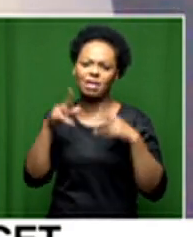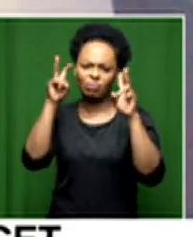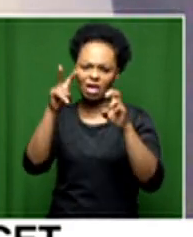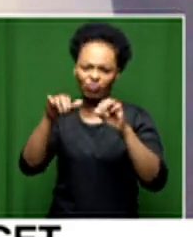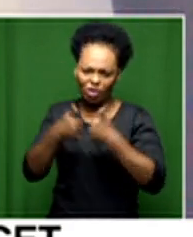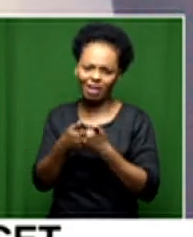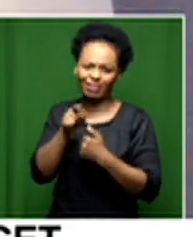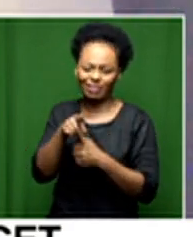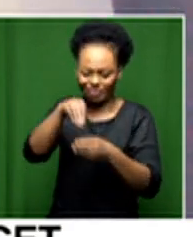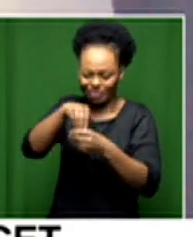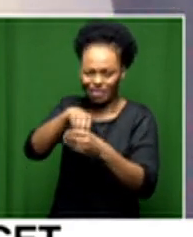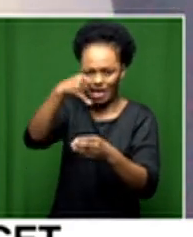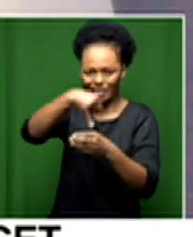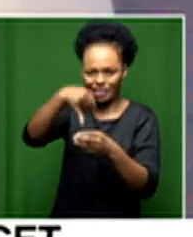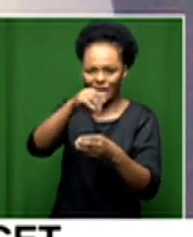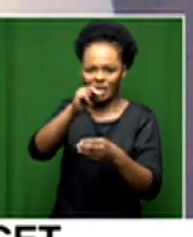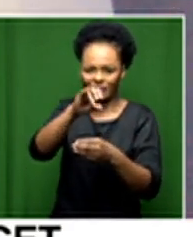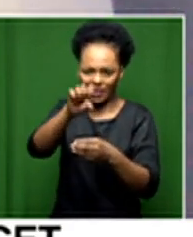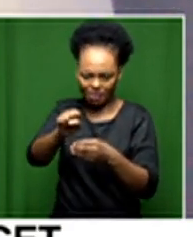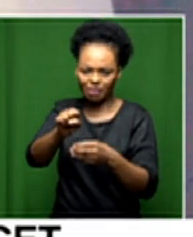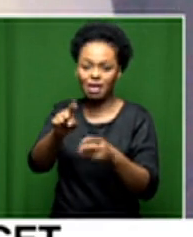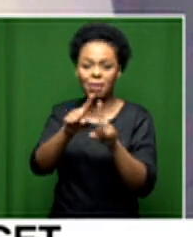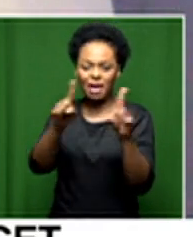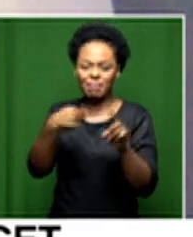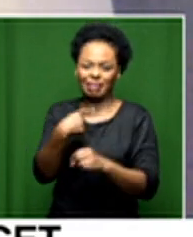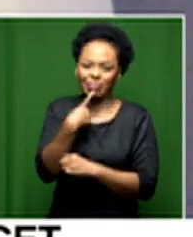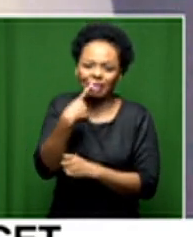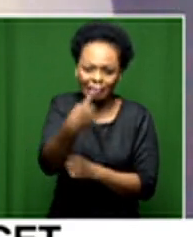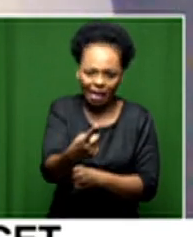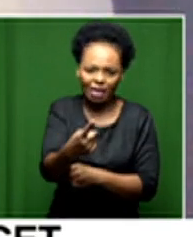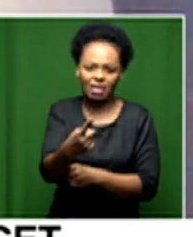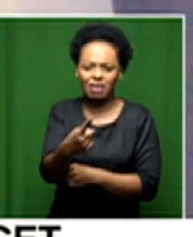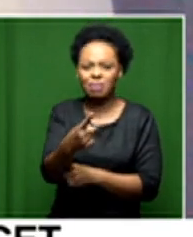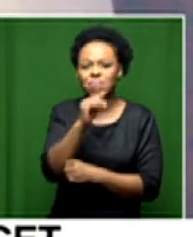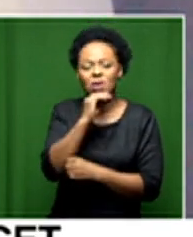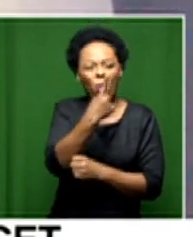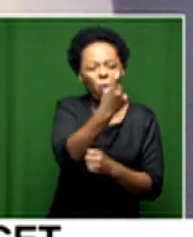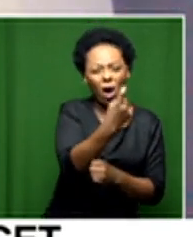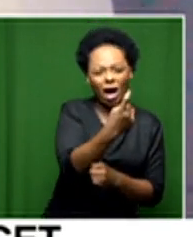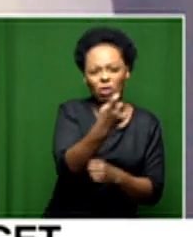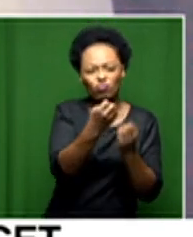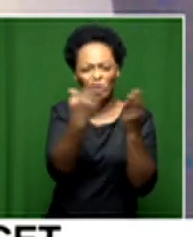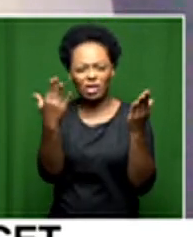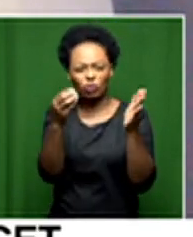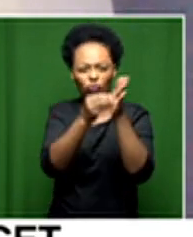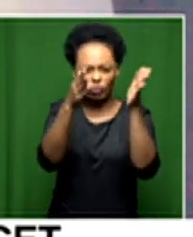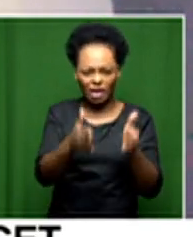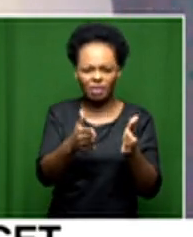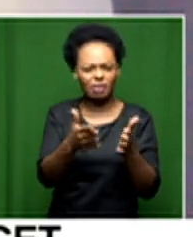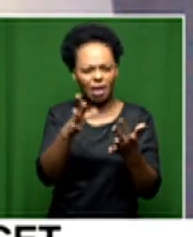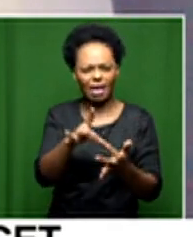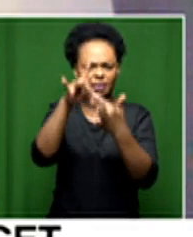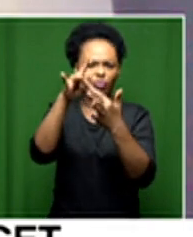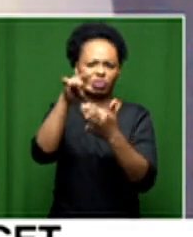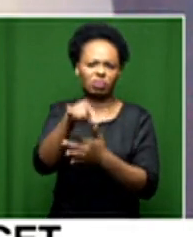within NSFAS. So all I'm saying is that it is one too many students that are sitting as exceptions. There shouldn't be